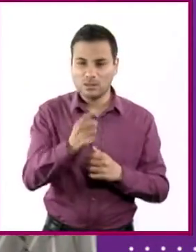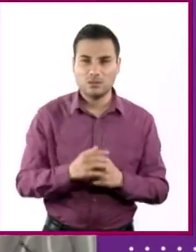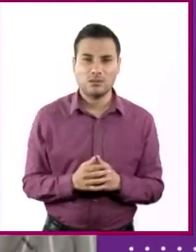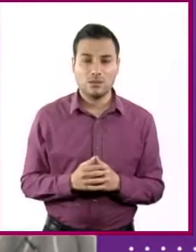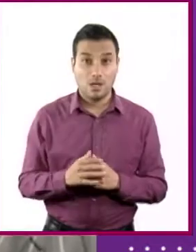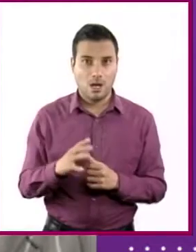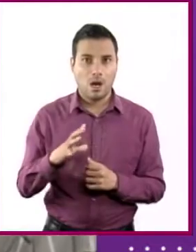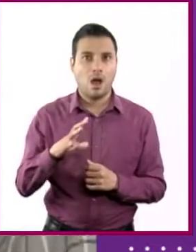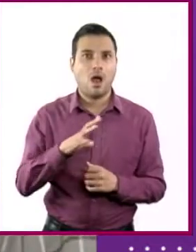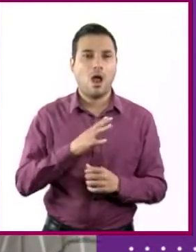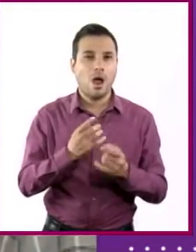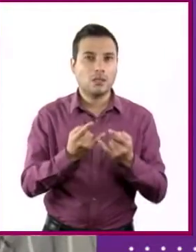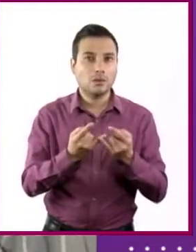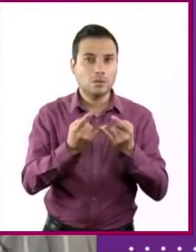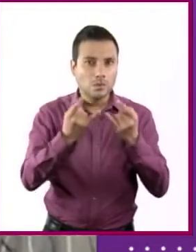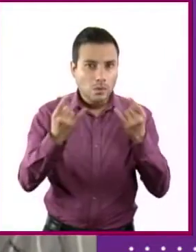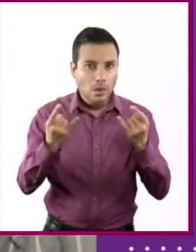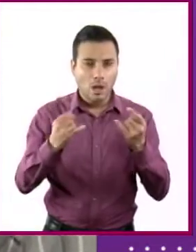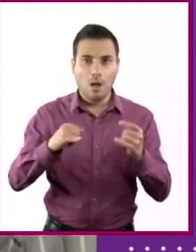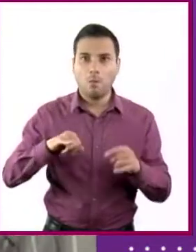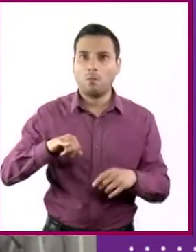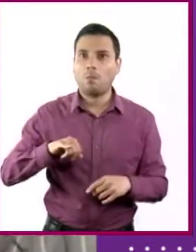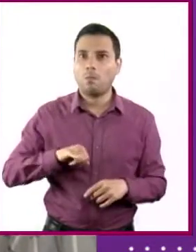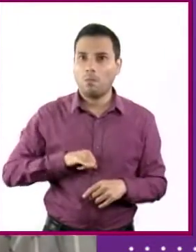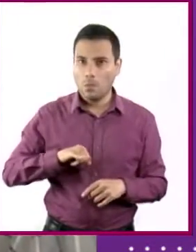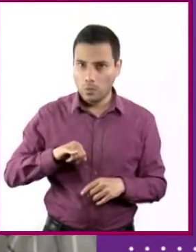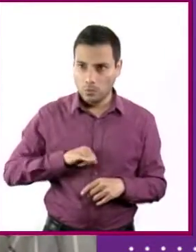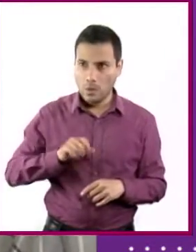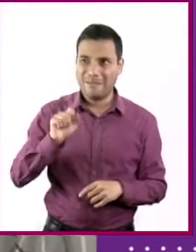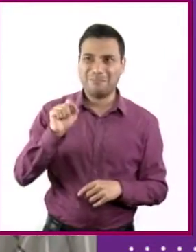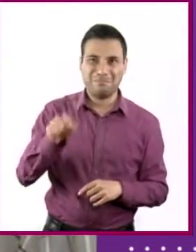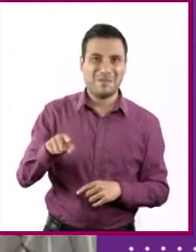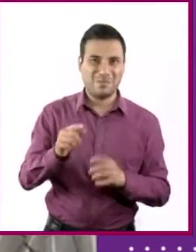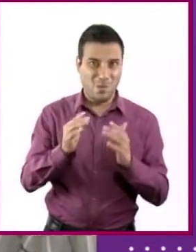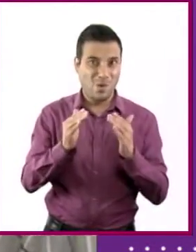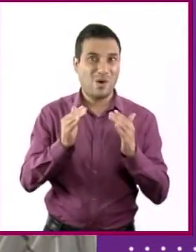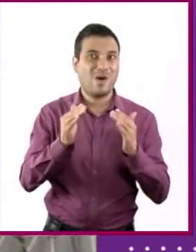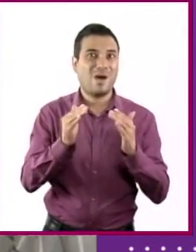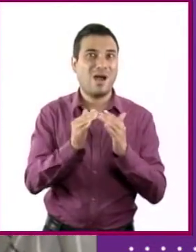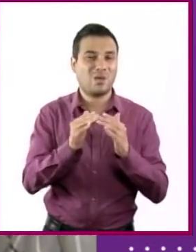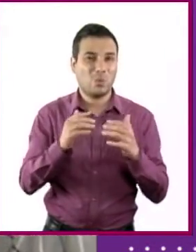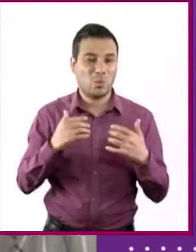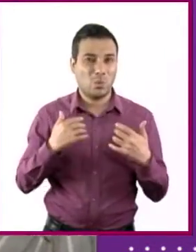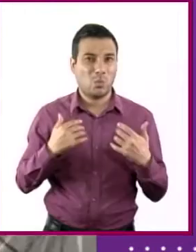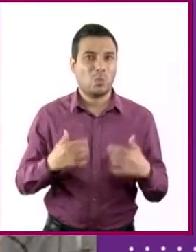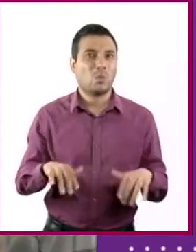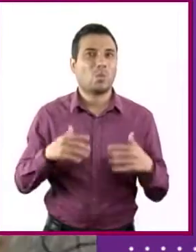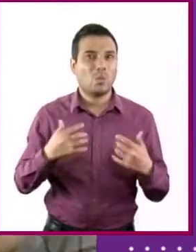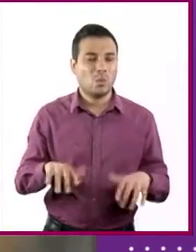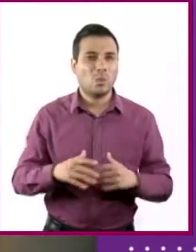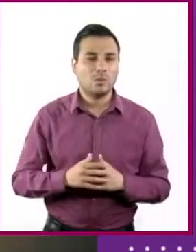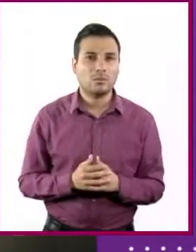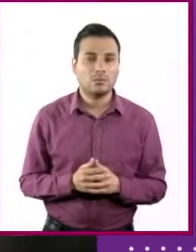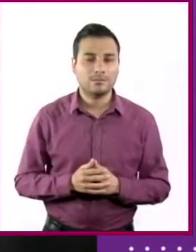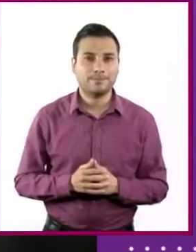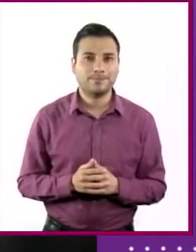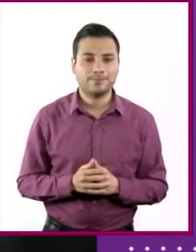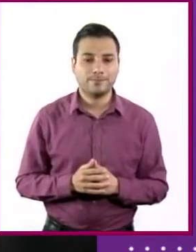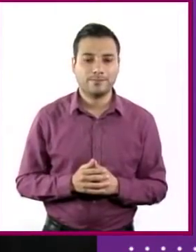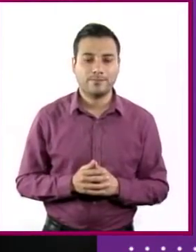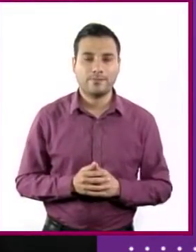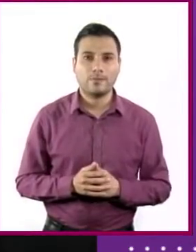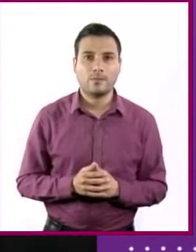found something very interesting about the family that lived in that house for generations. Huh?